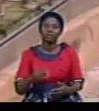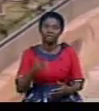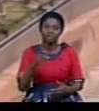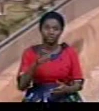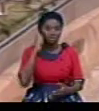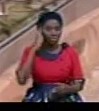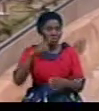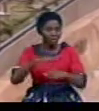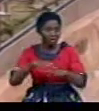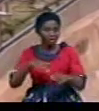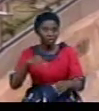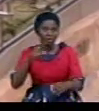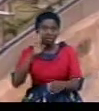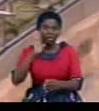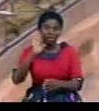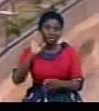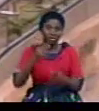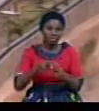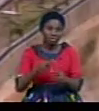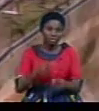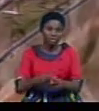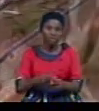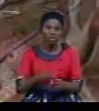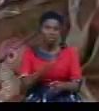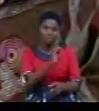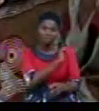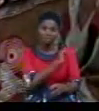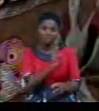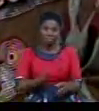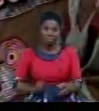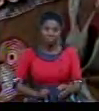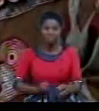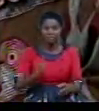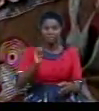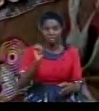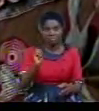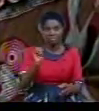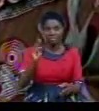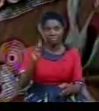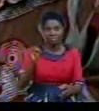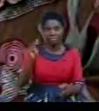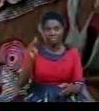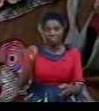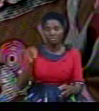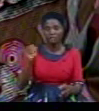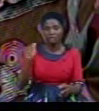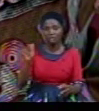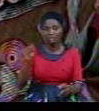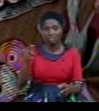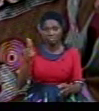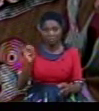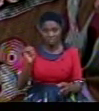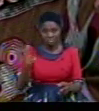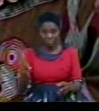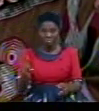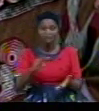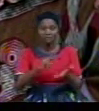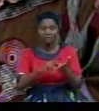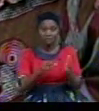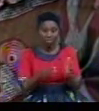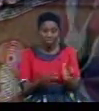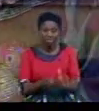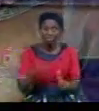mean interpreted he is everybody God With Us he came to